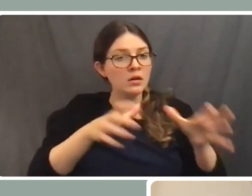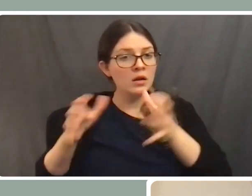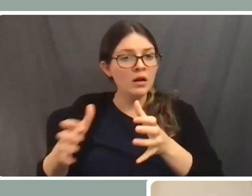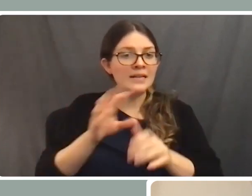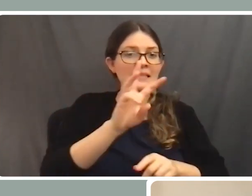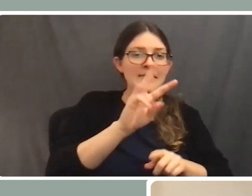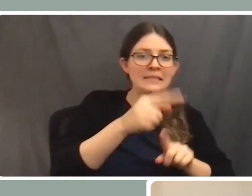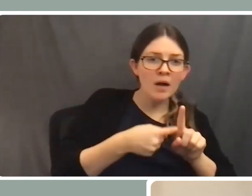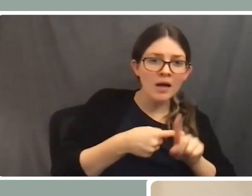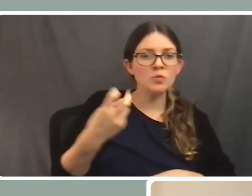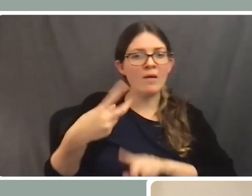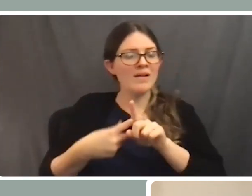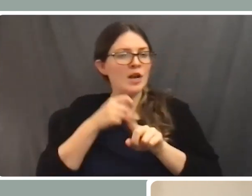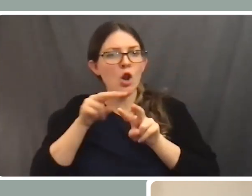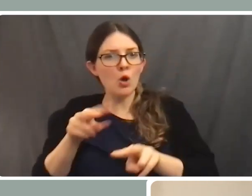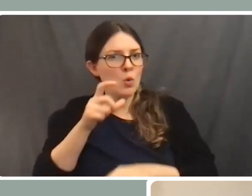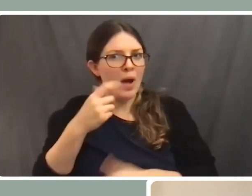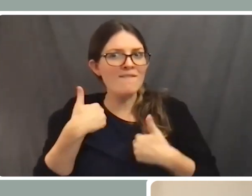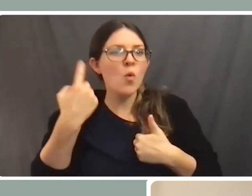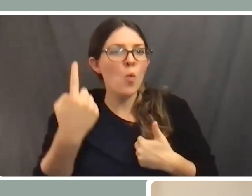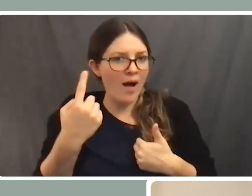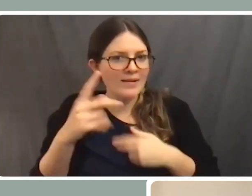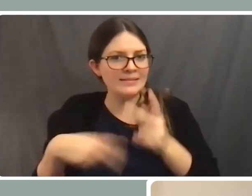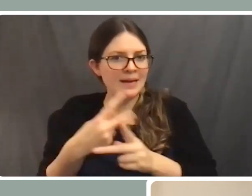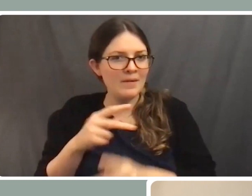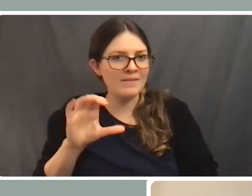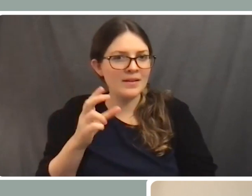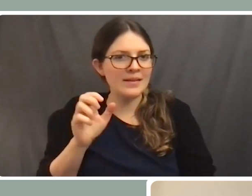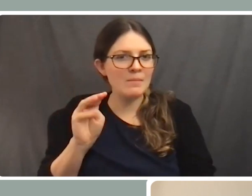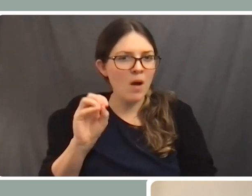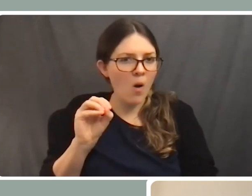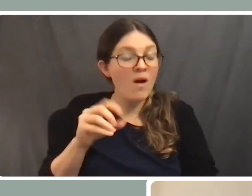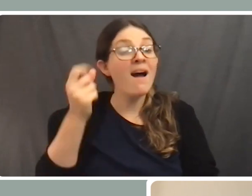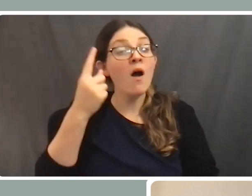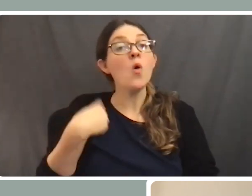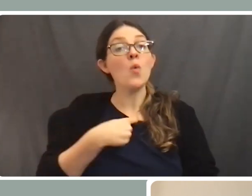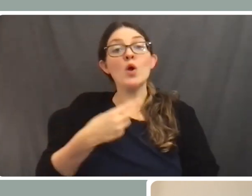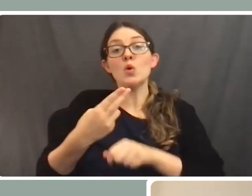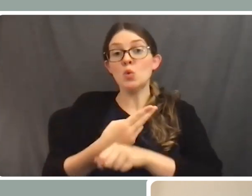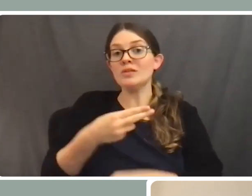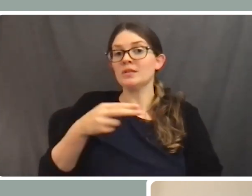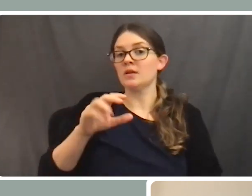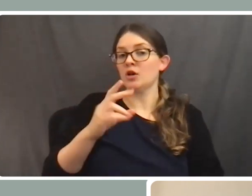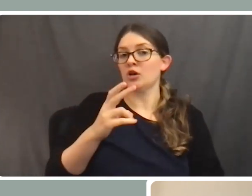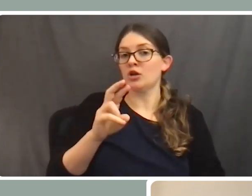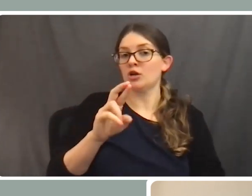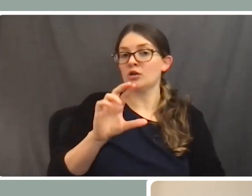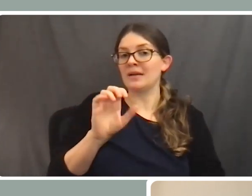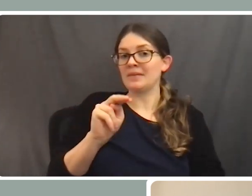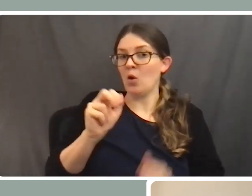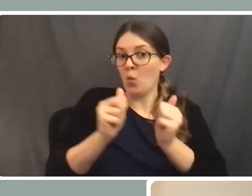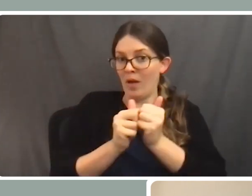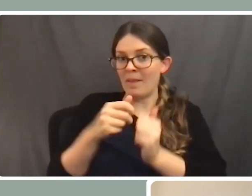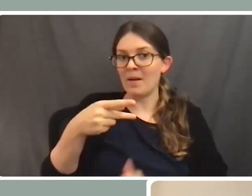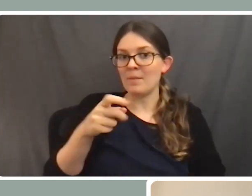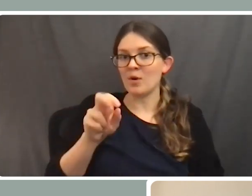one chemo. And the thing is that in the United States, we actually use Herceptin with Perjeta in virtually